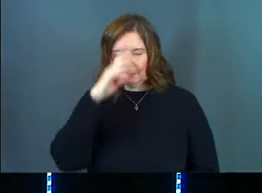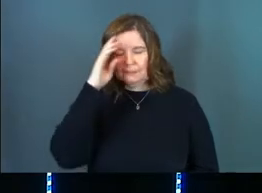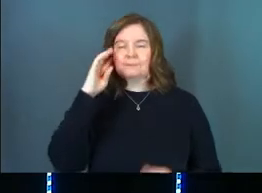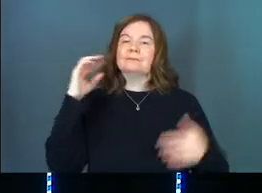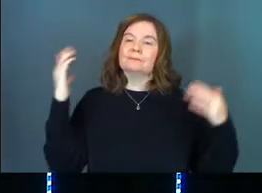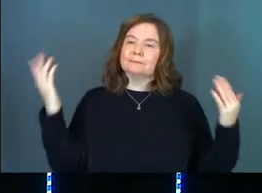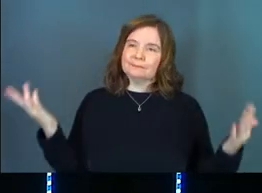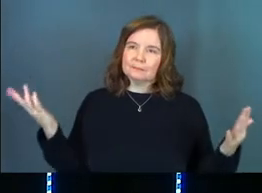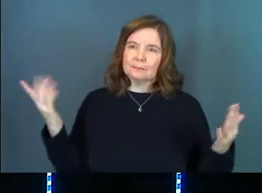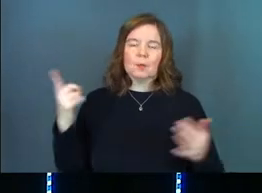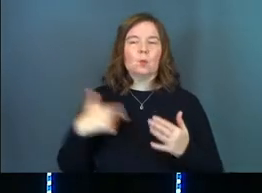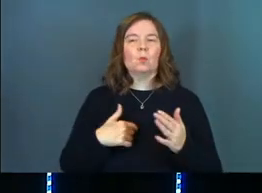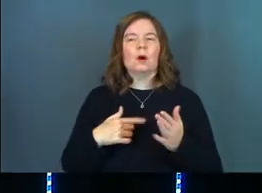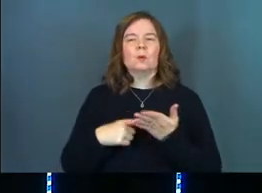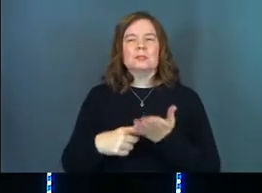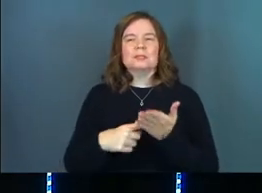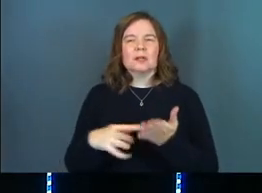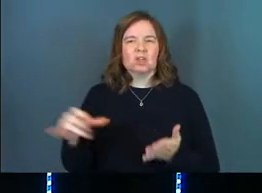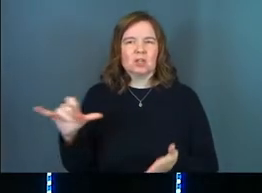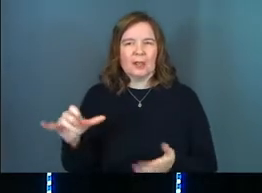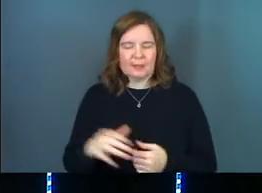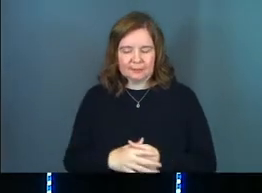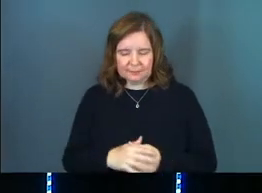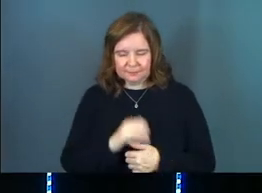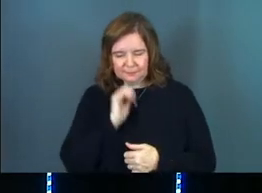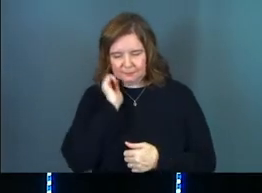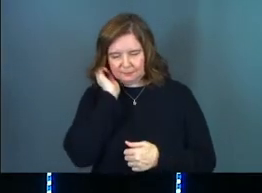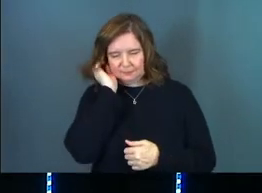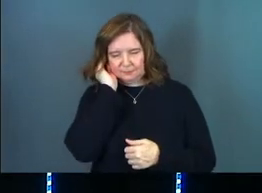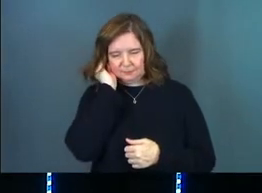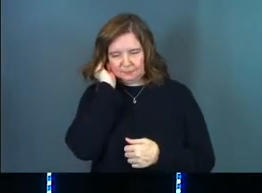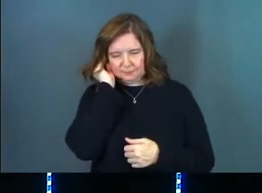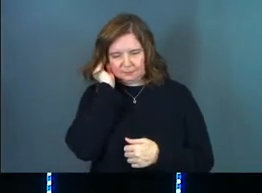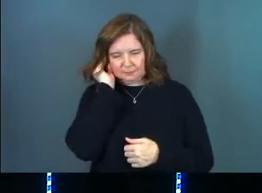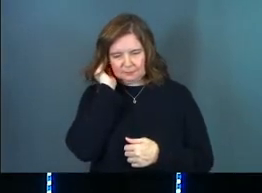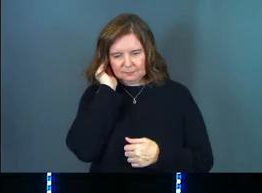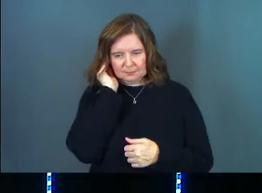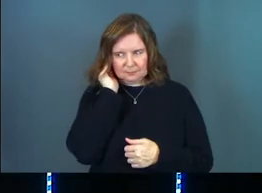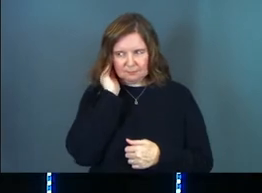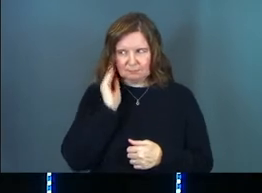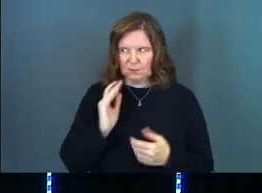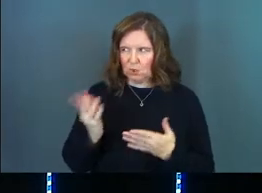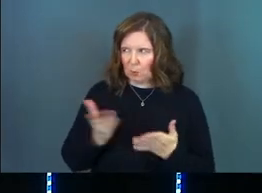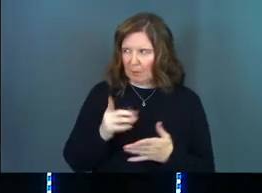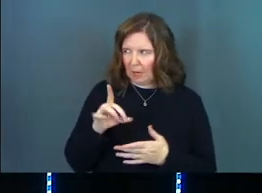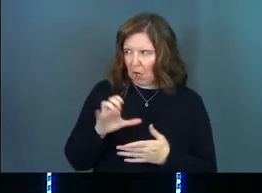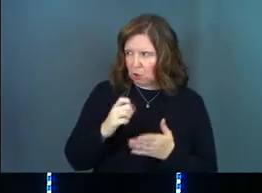So, what was the discussion like? Should we take 100 soldiers?